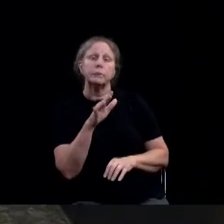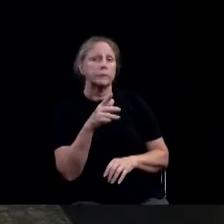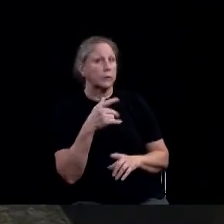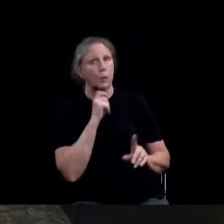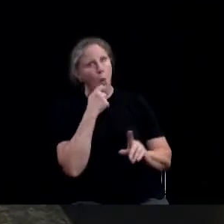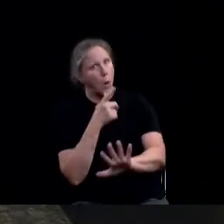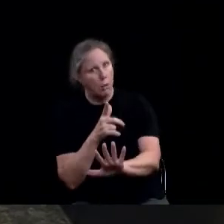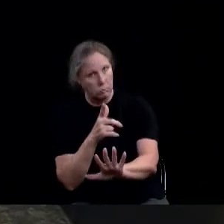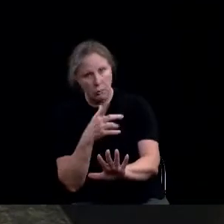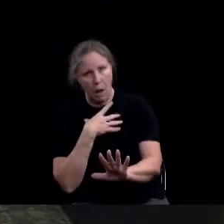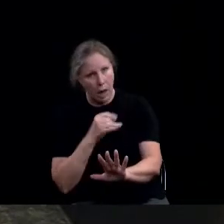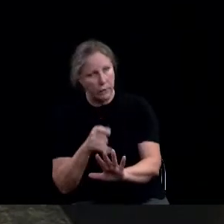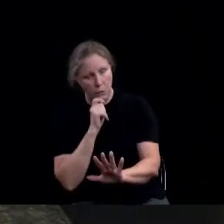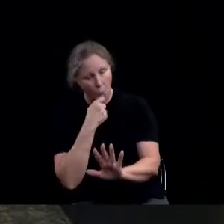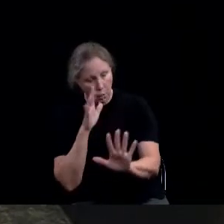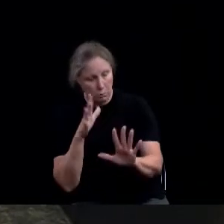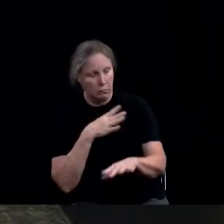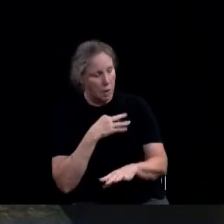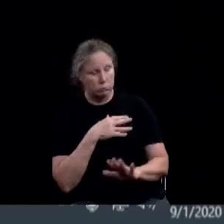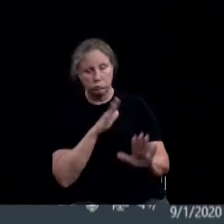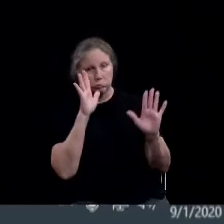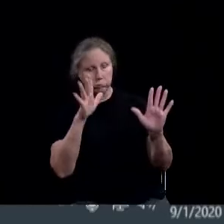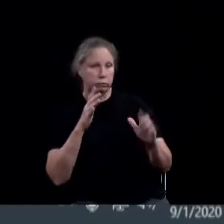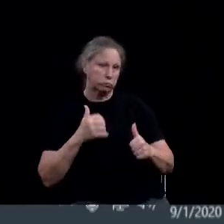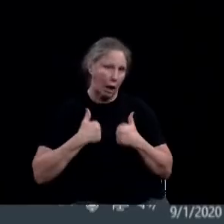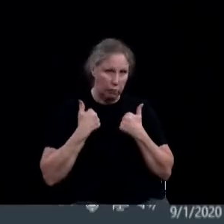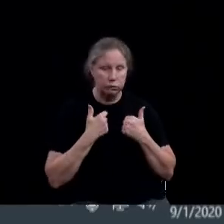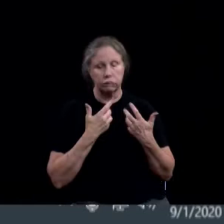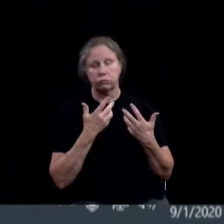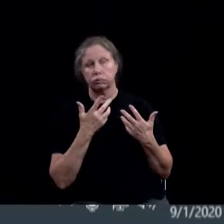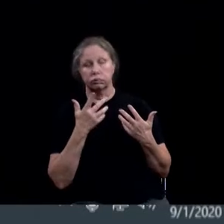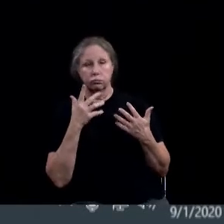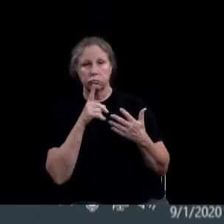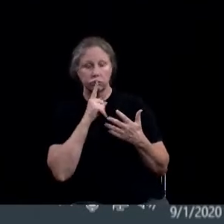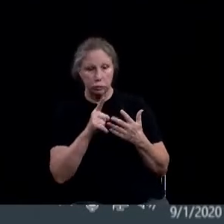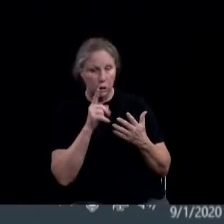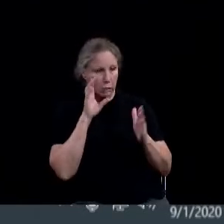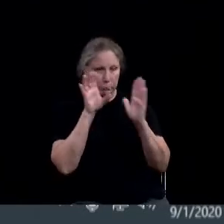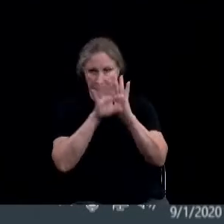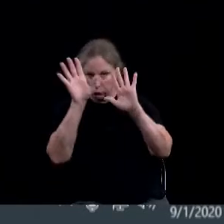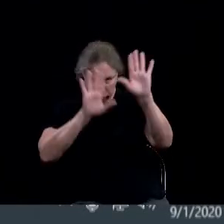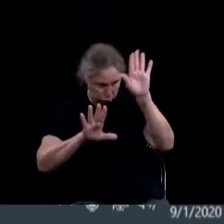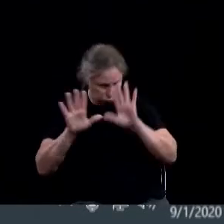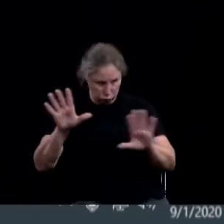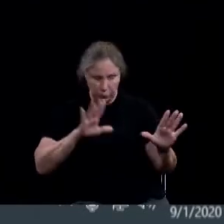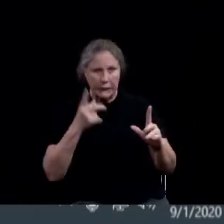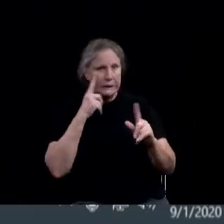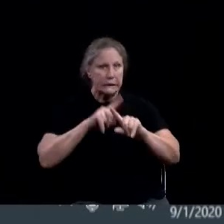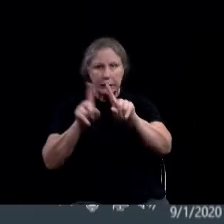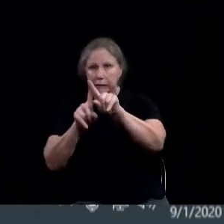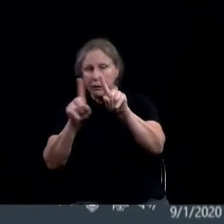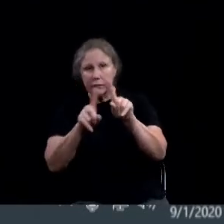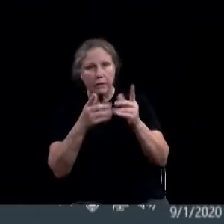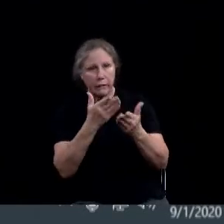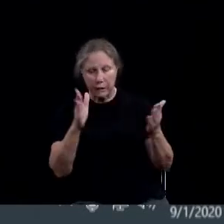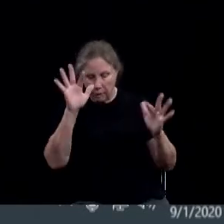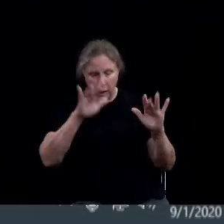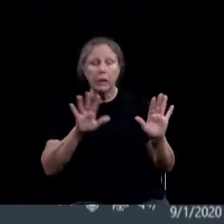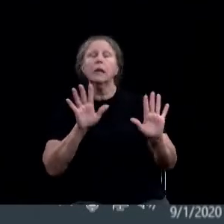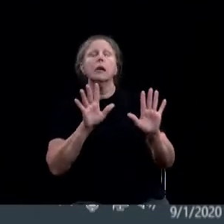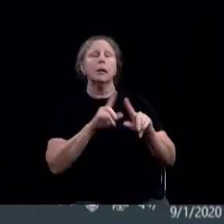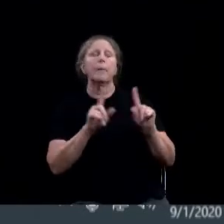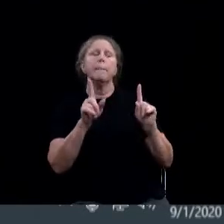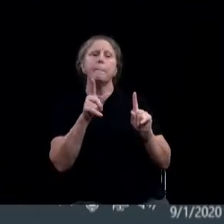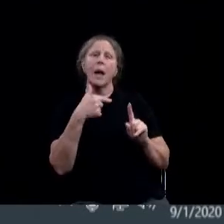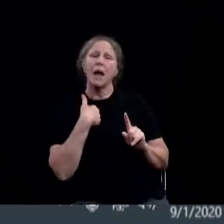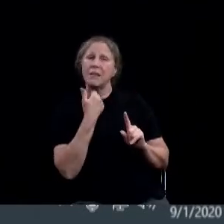and it's very graphic. You can see all the different items going on. Do we have anything that tracks